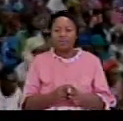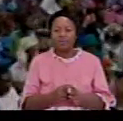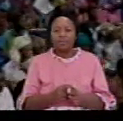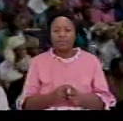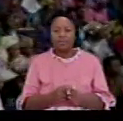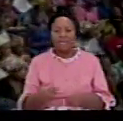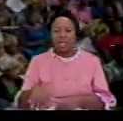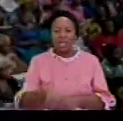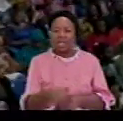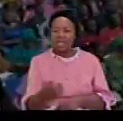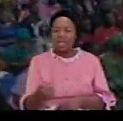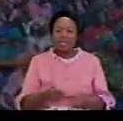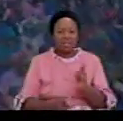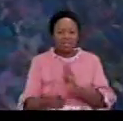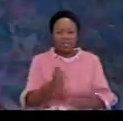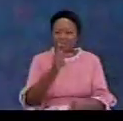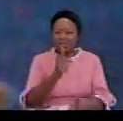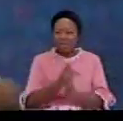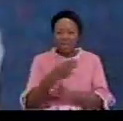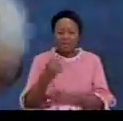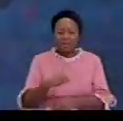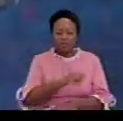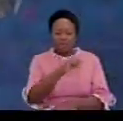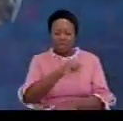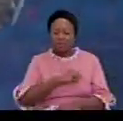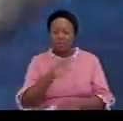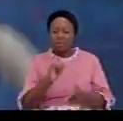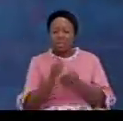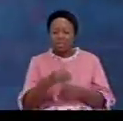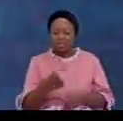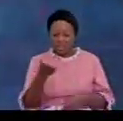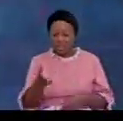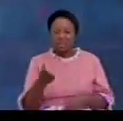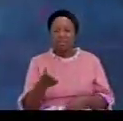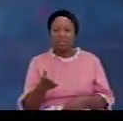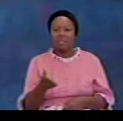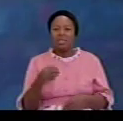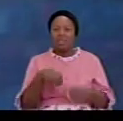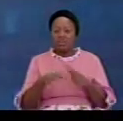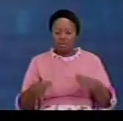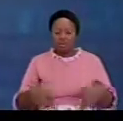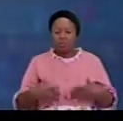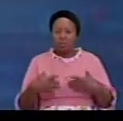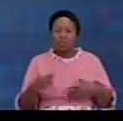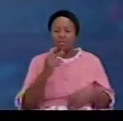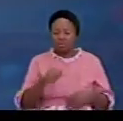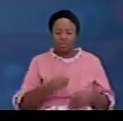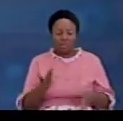Any kind of guilt still remaining, he'll take the guilt away.